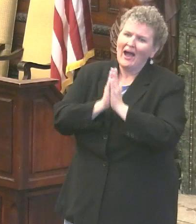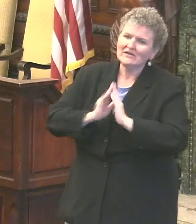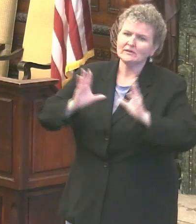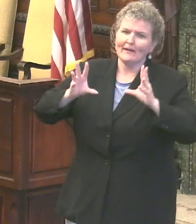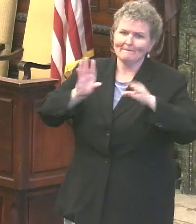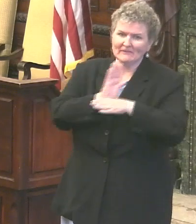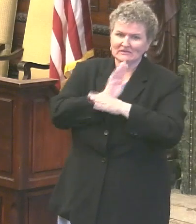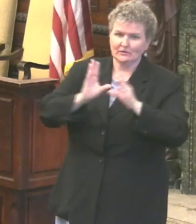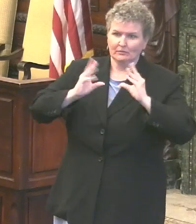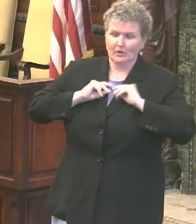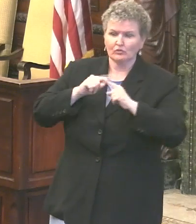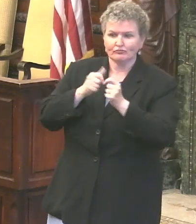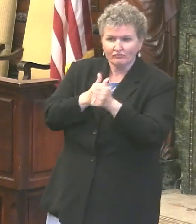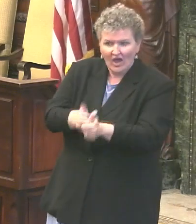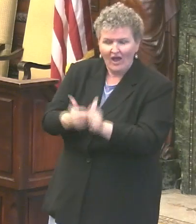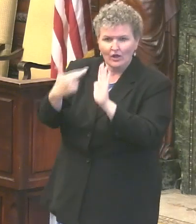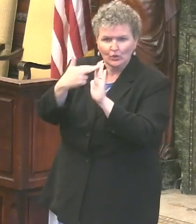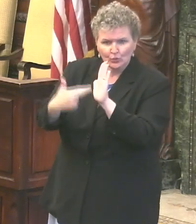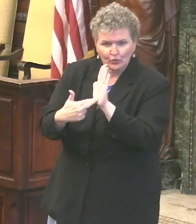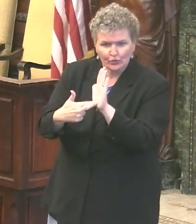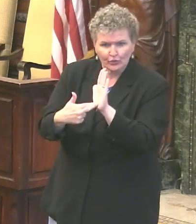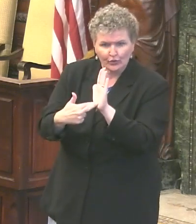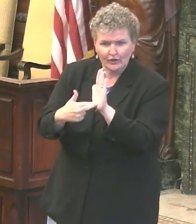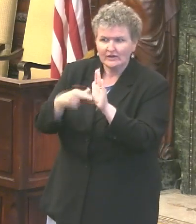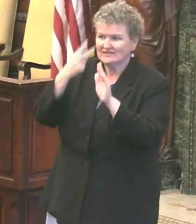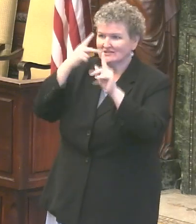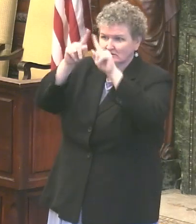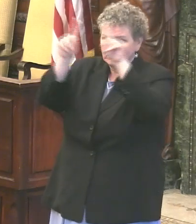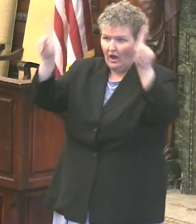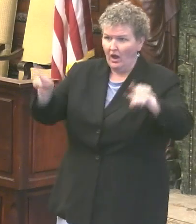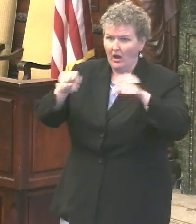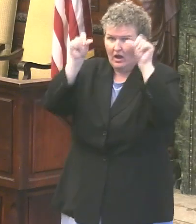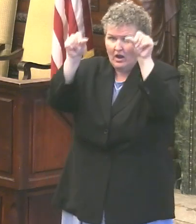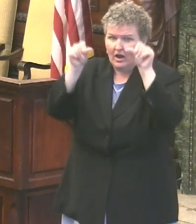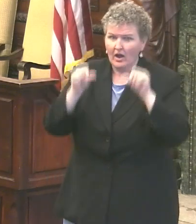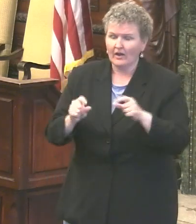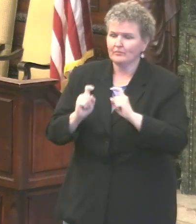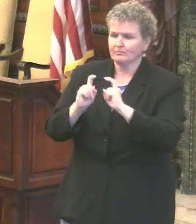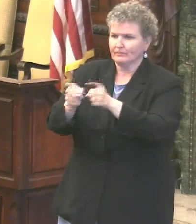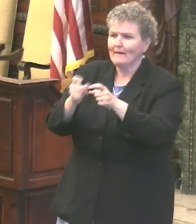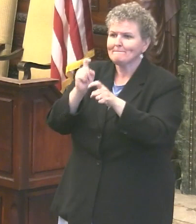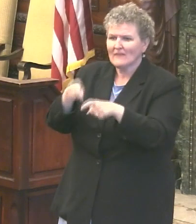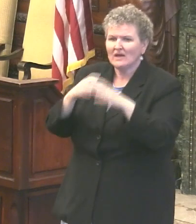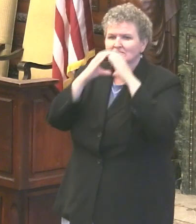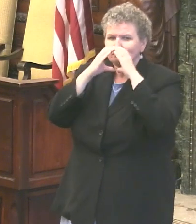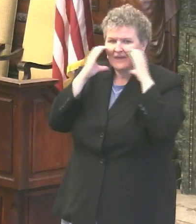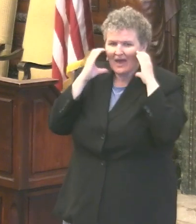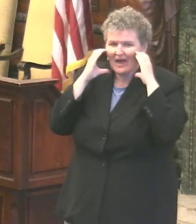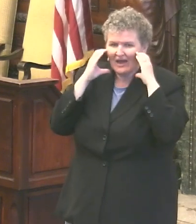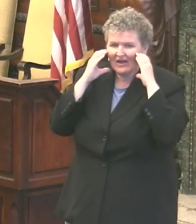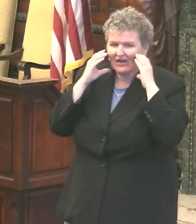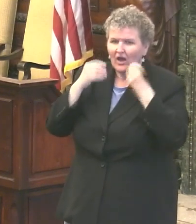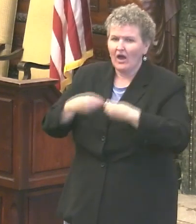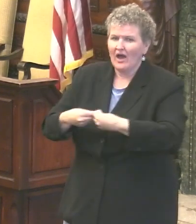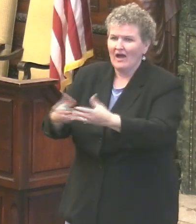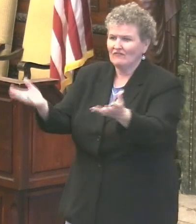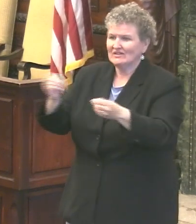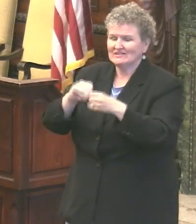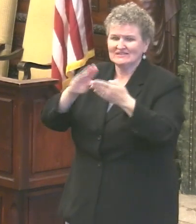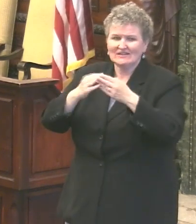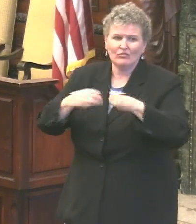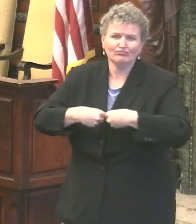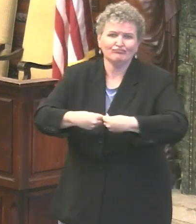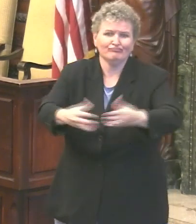Most important thing for them to do is to put up a sign that say masks required. We have been passing out those signs at businesses all over the city and then reminding that of